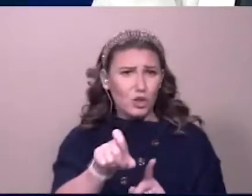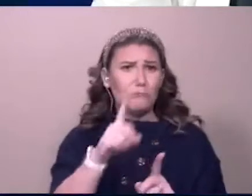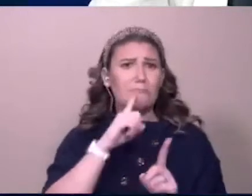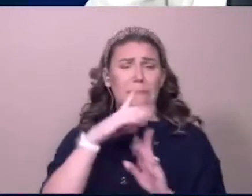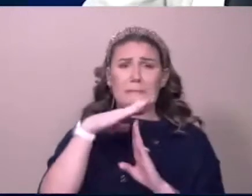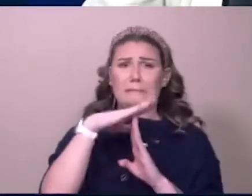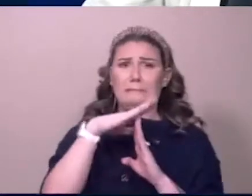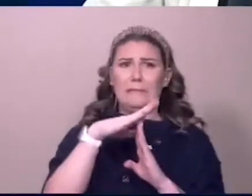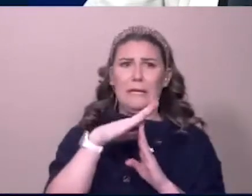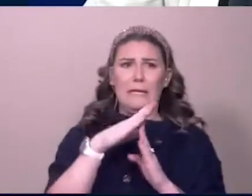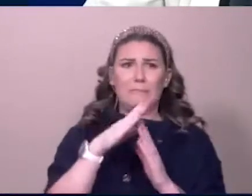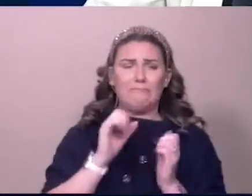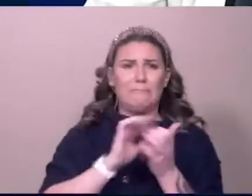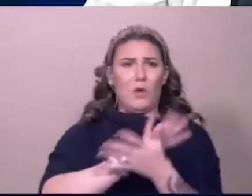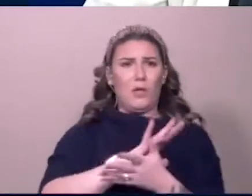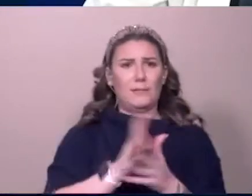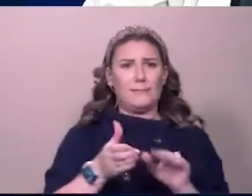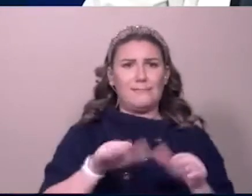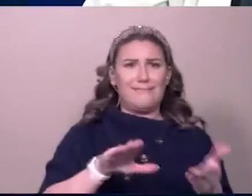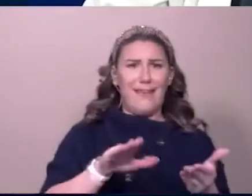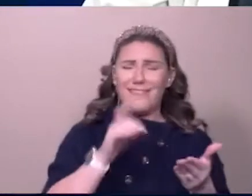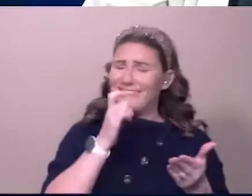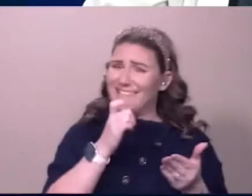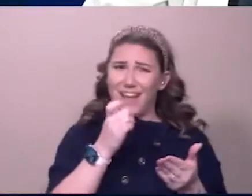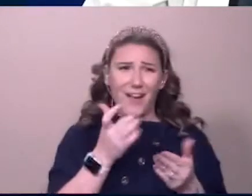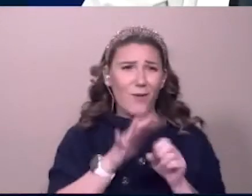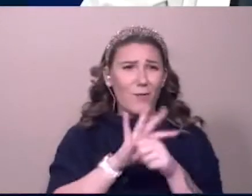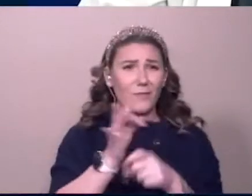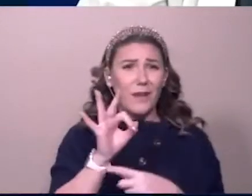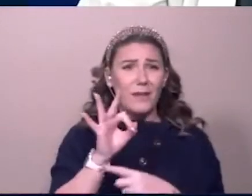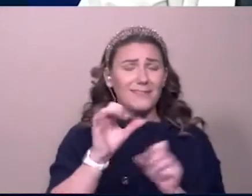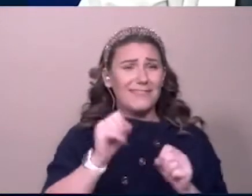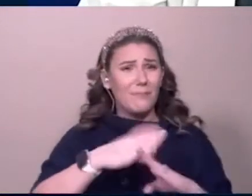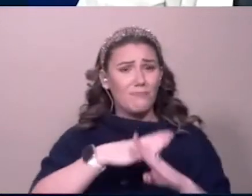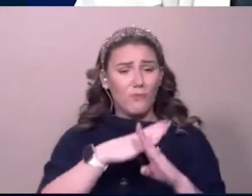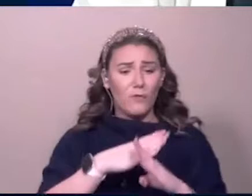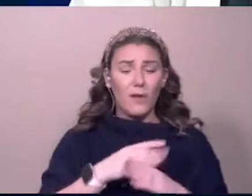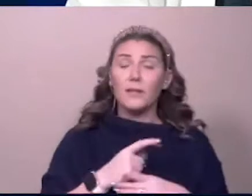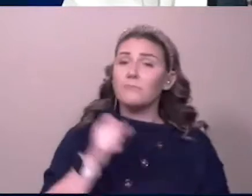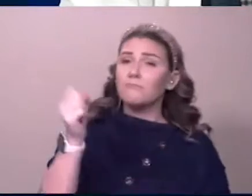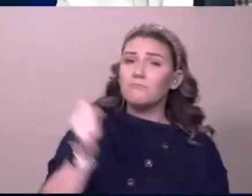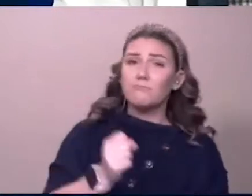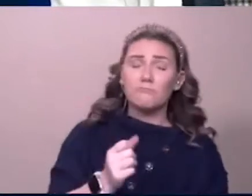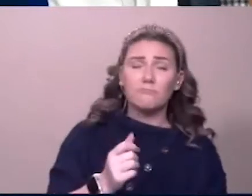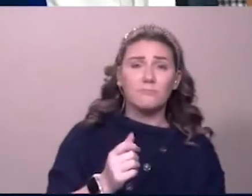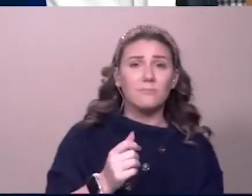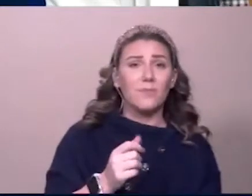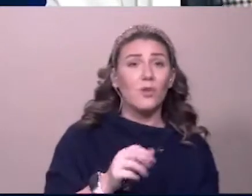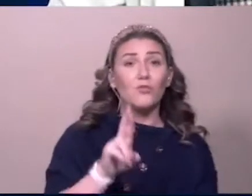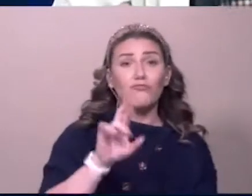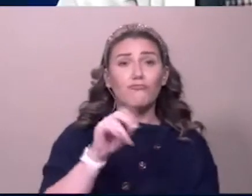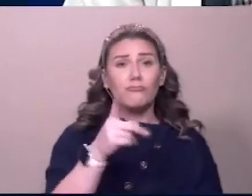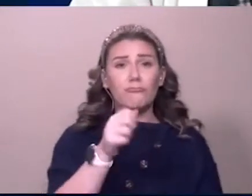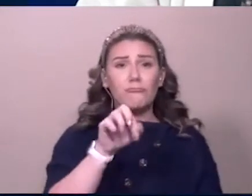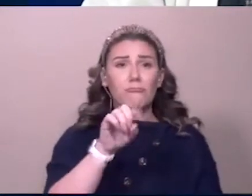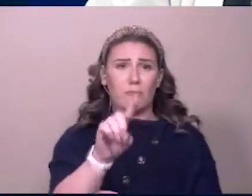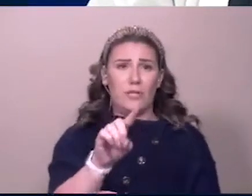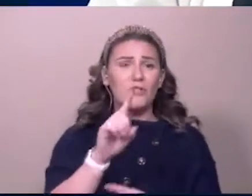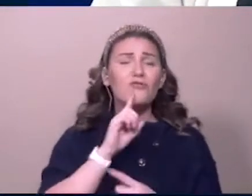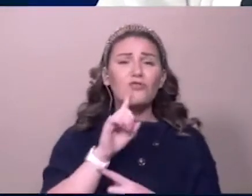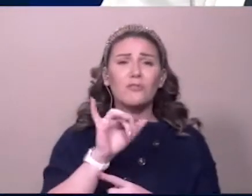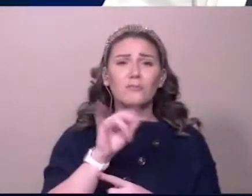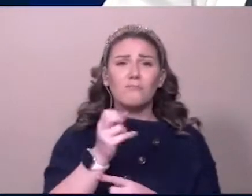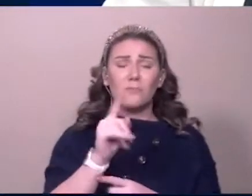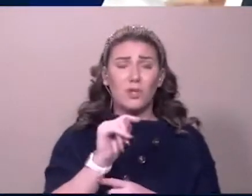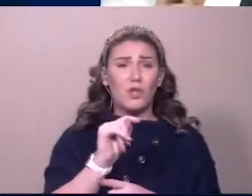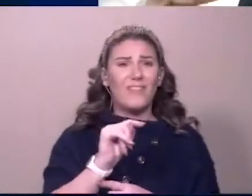not COVID-19. That is a totally preventable cause of death. Let's bring in Dr. Richard Watson, the co-founder of Motient, the company which created the